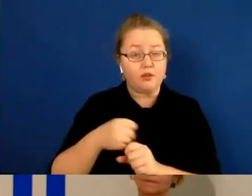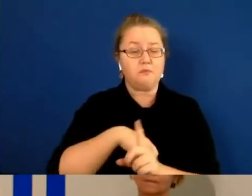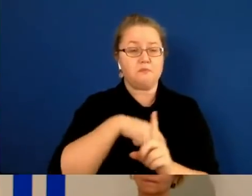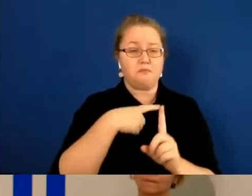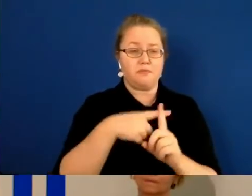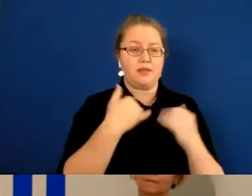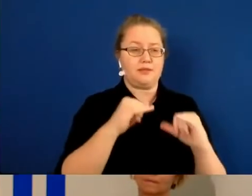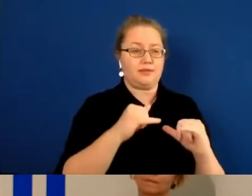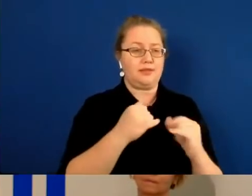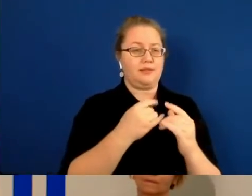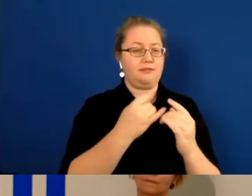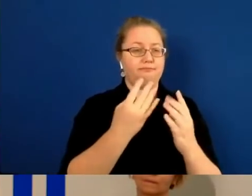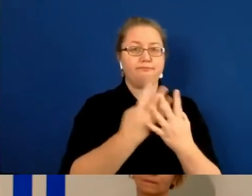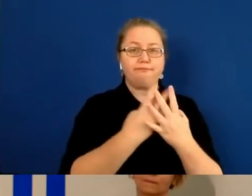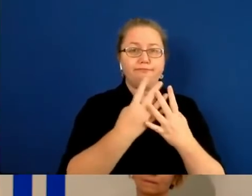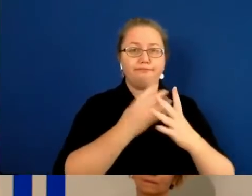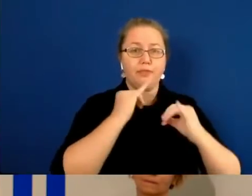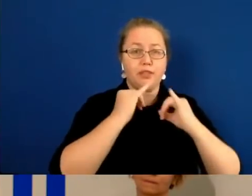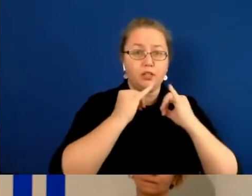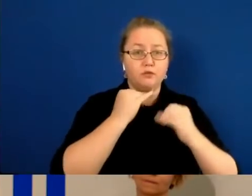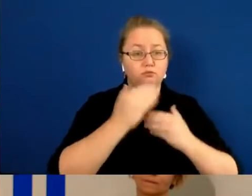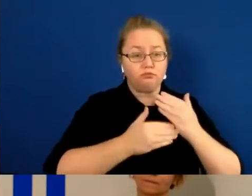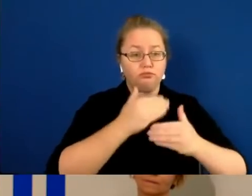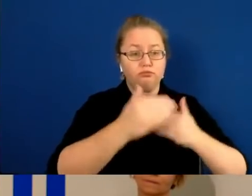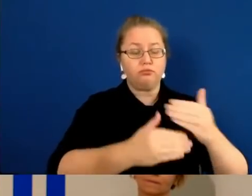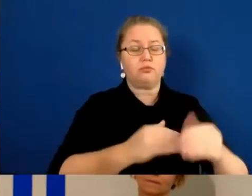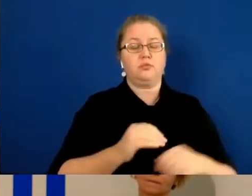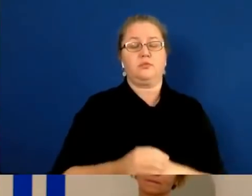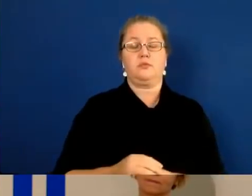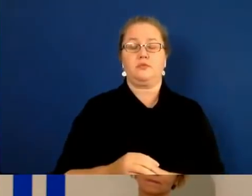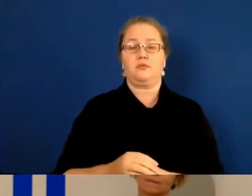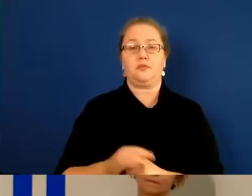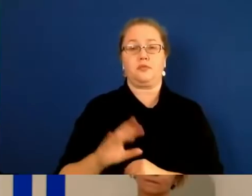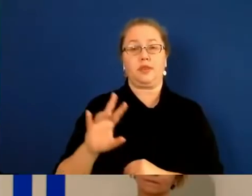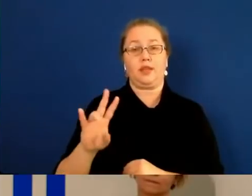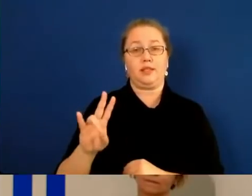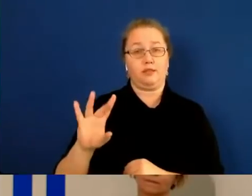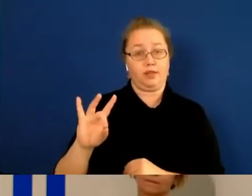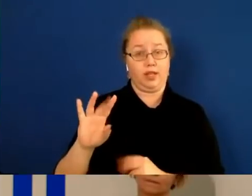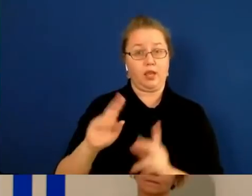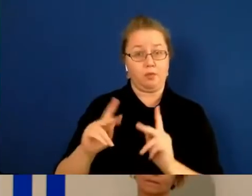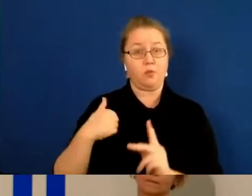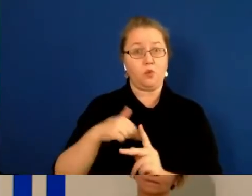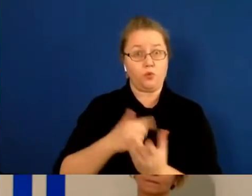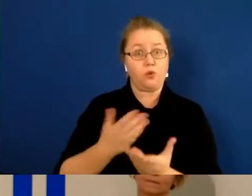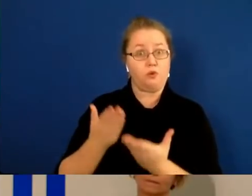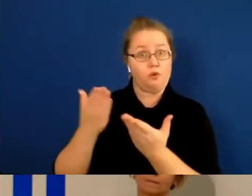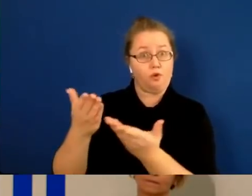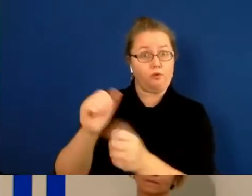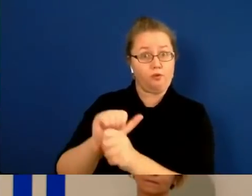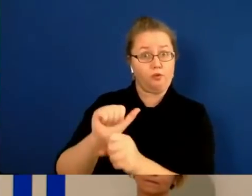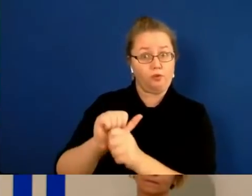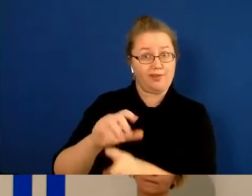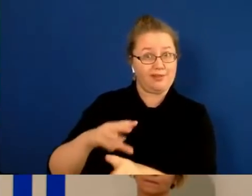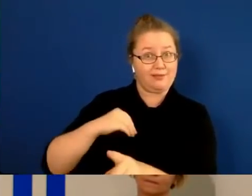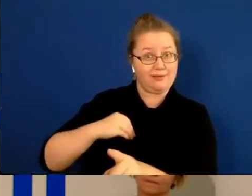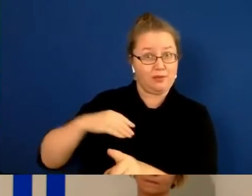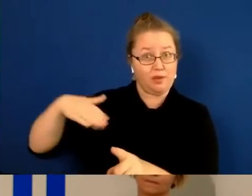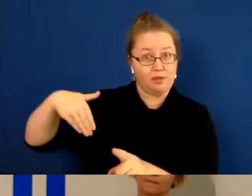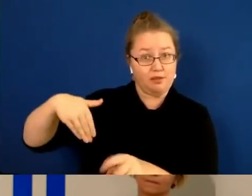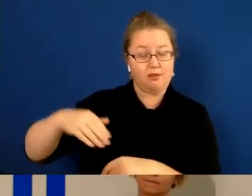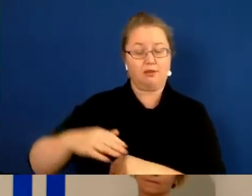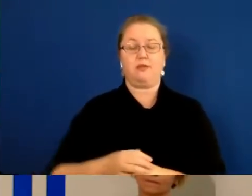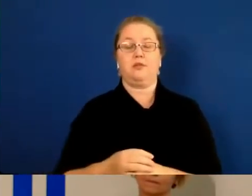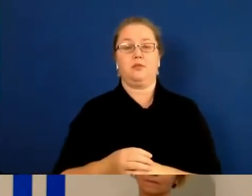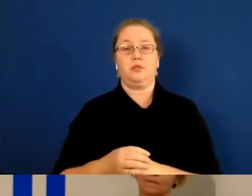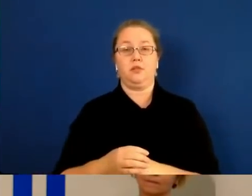have been 523 total hires. This surpassed the initial contact tracing target, you'll recall, when this program